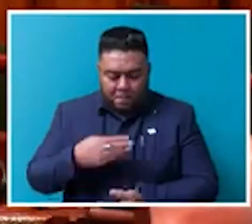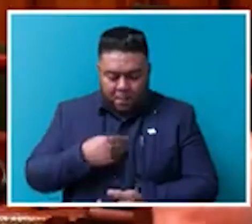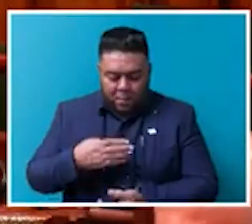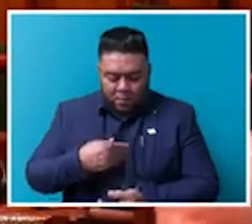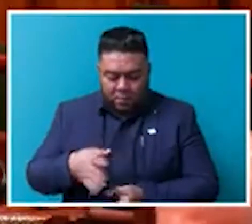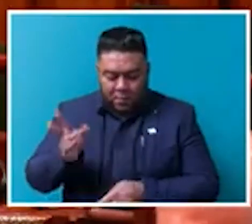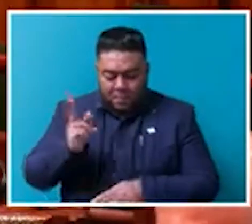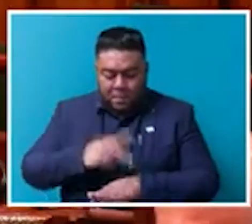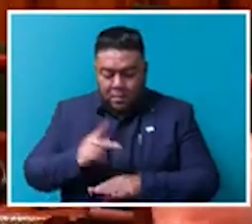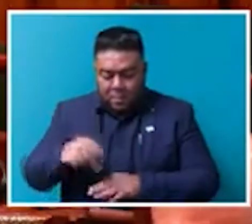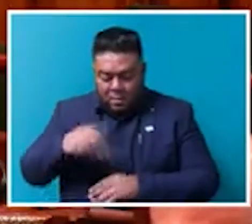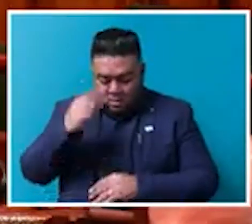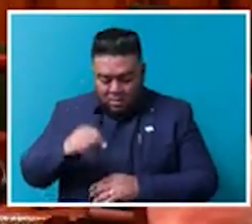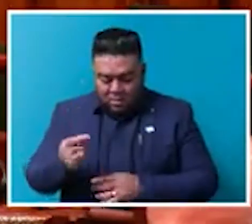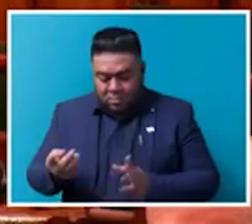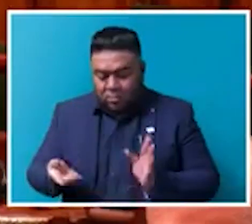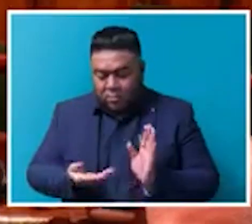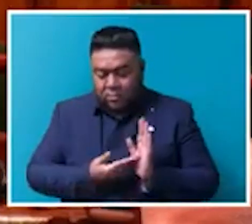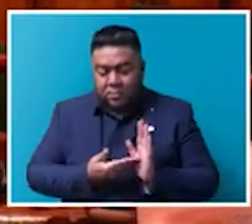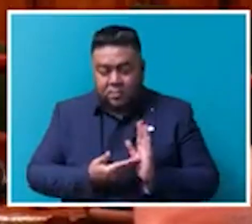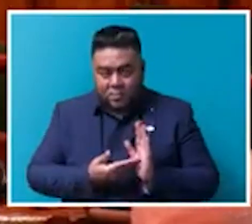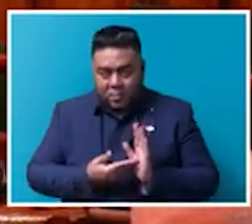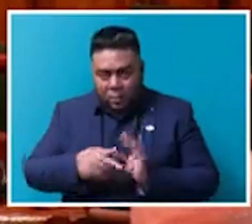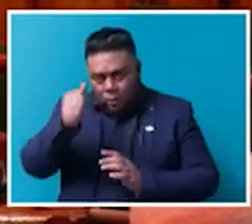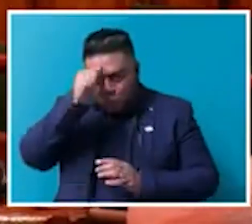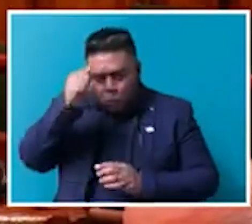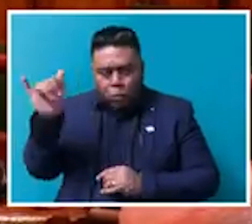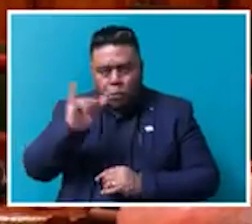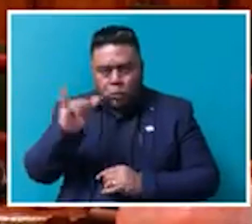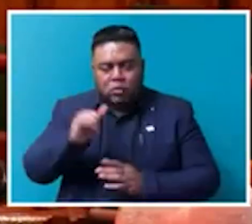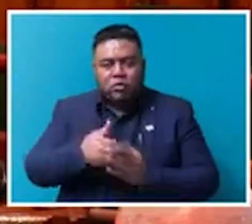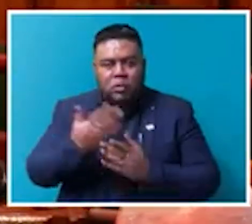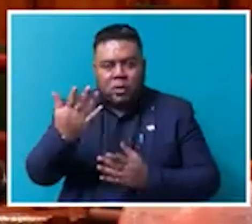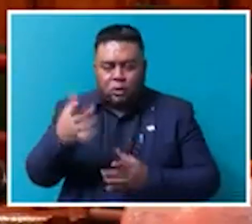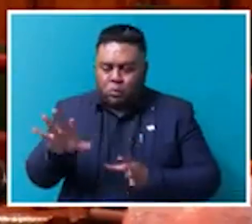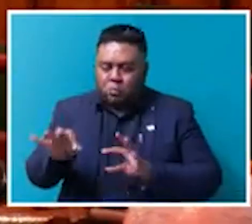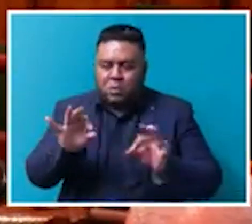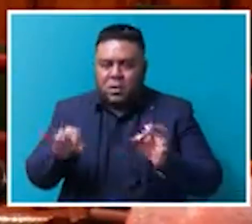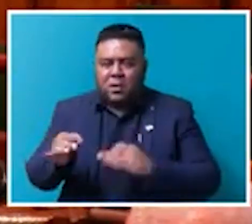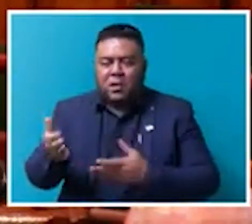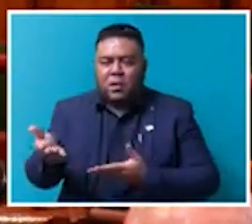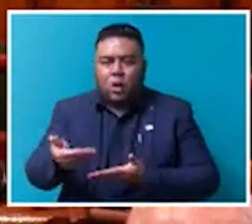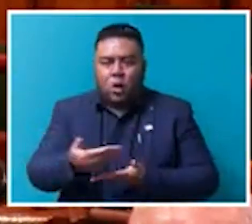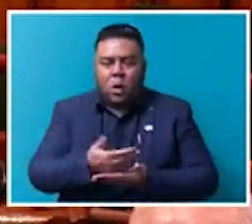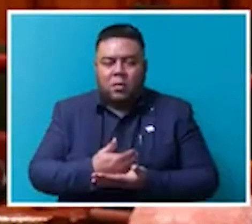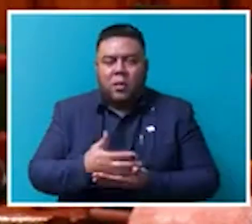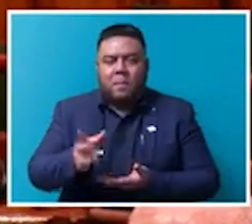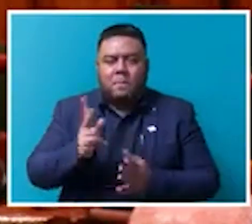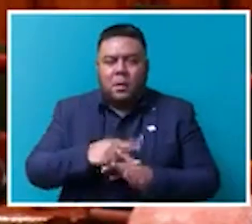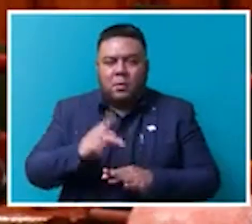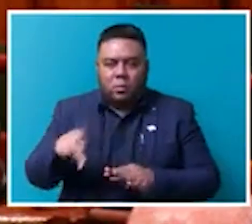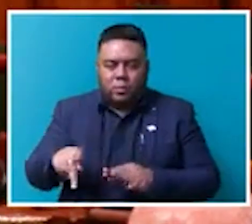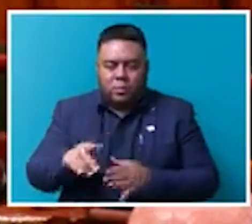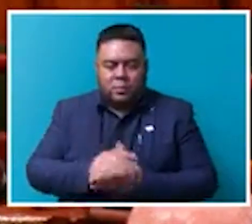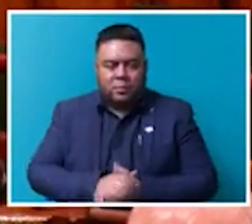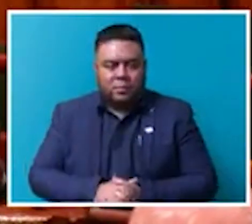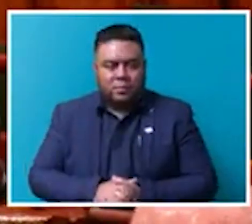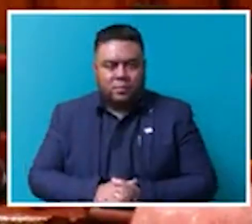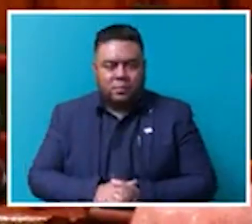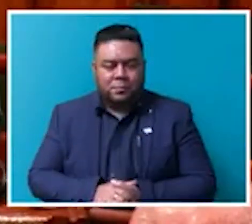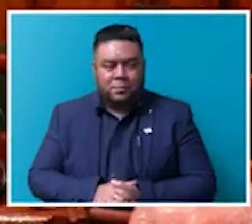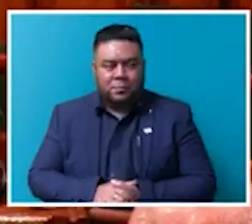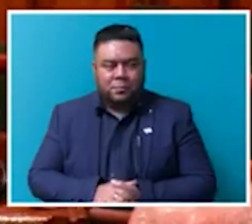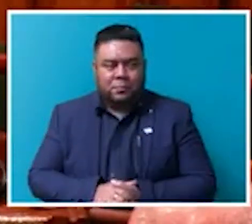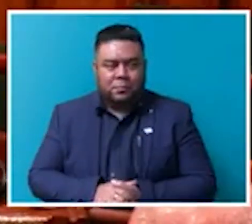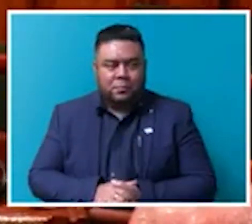just refer to that, and they will know which day to come in and collect their books. This is